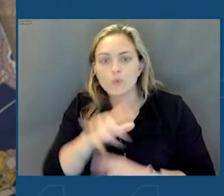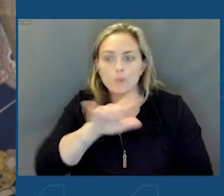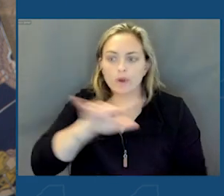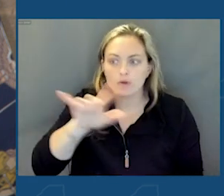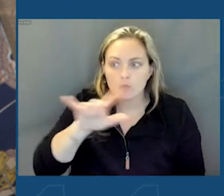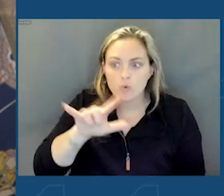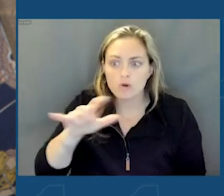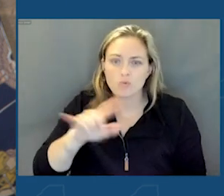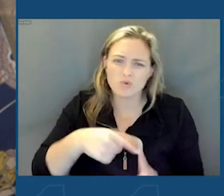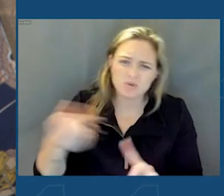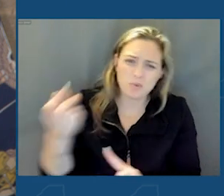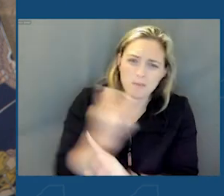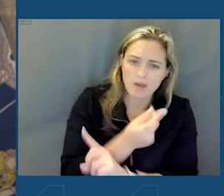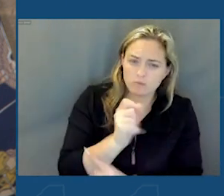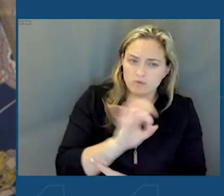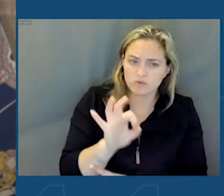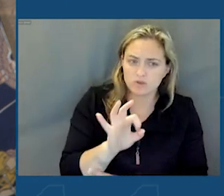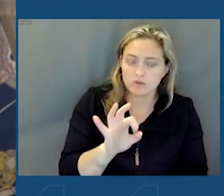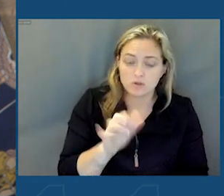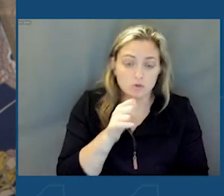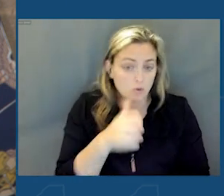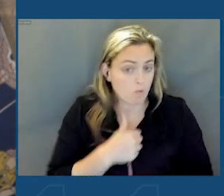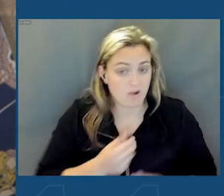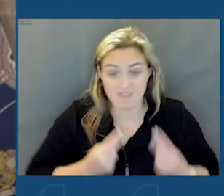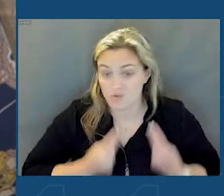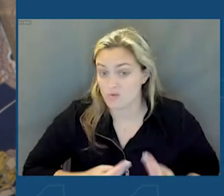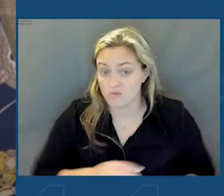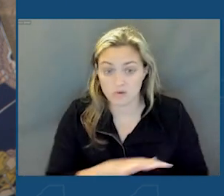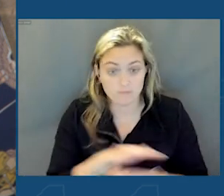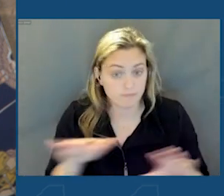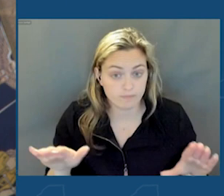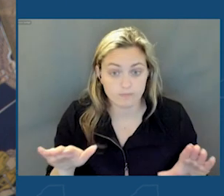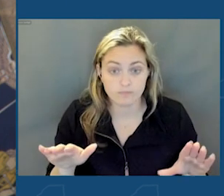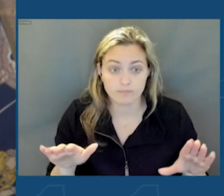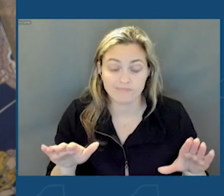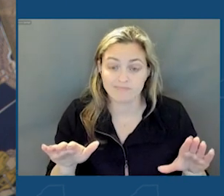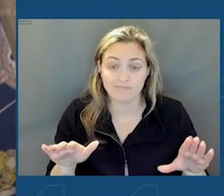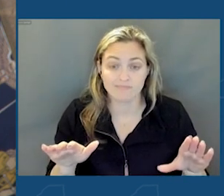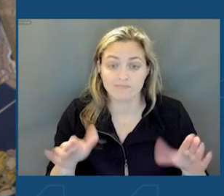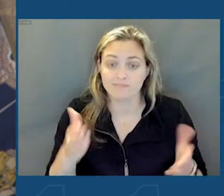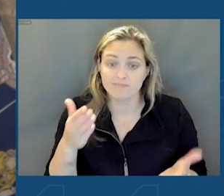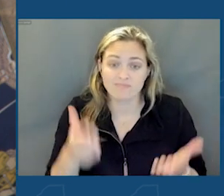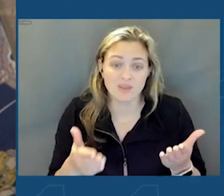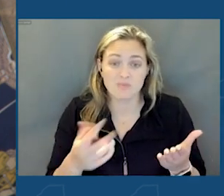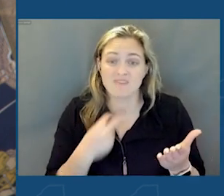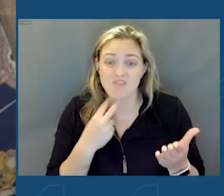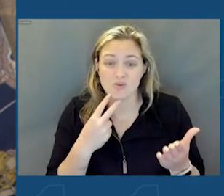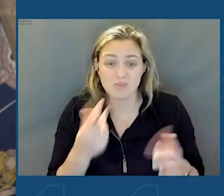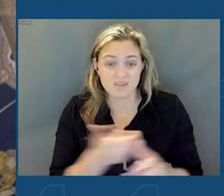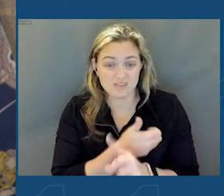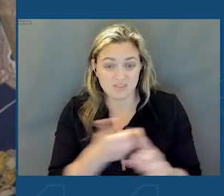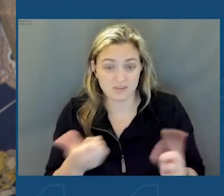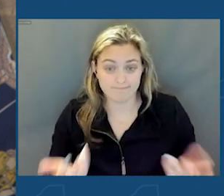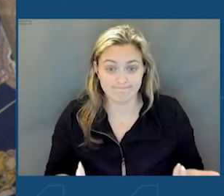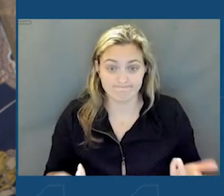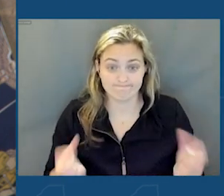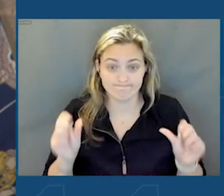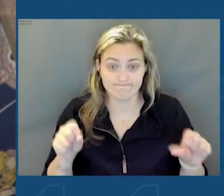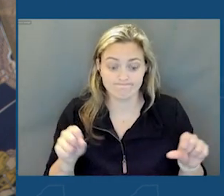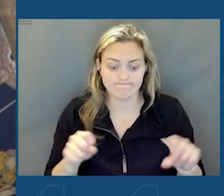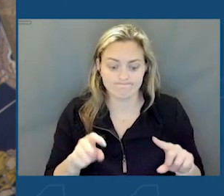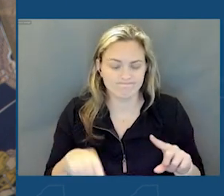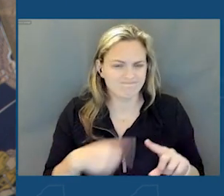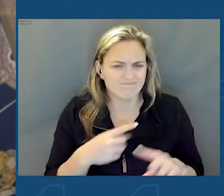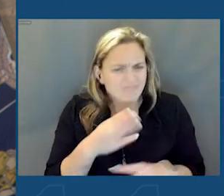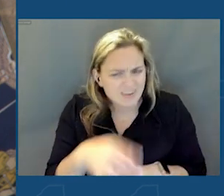back, don't wear your uniform because you might be verbally assaulted. You never got the thank